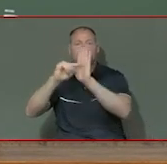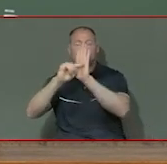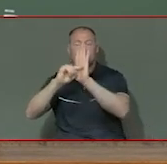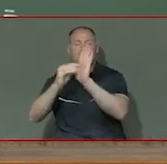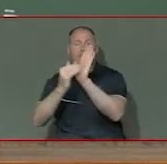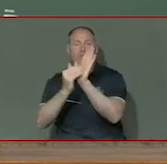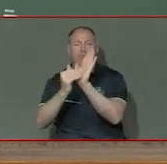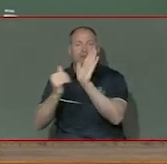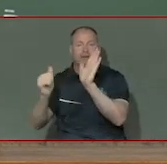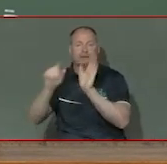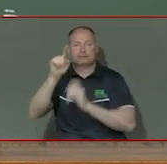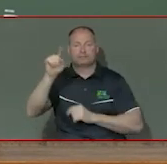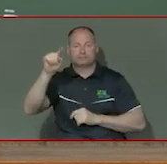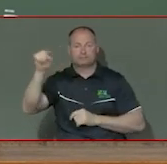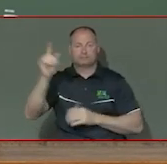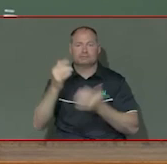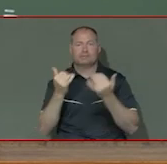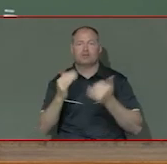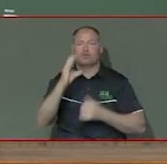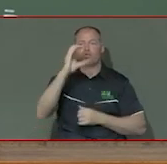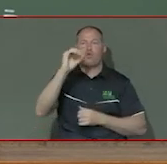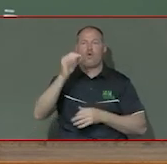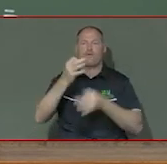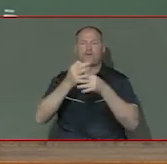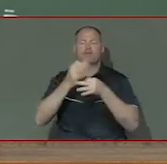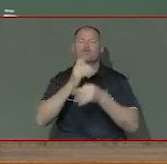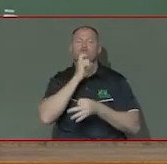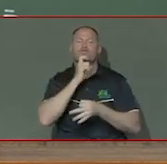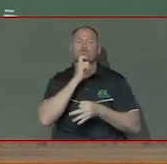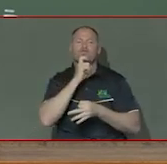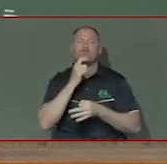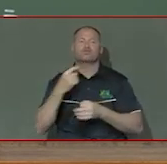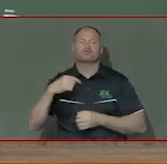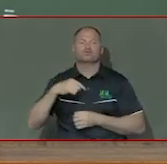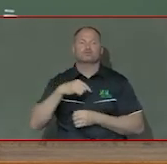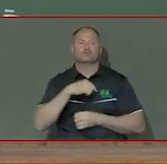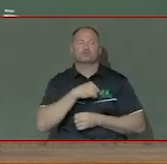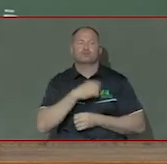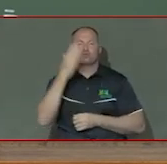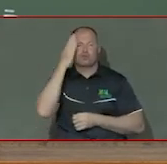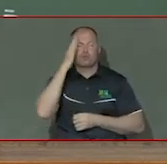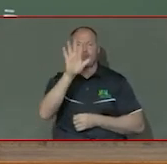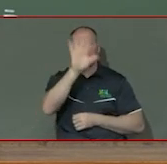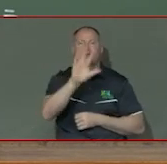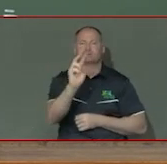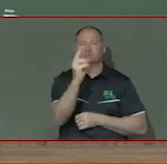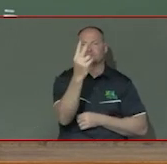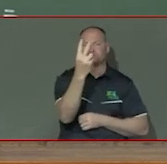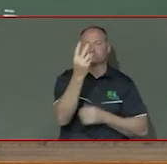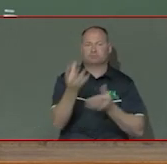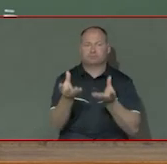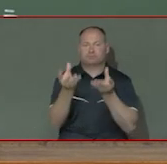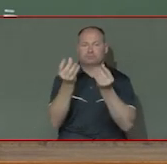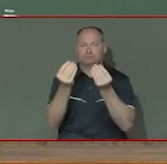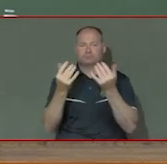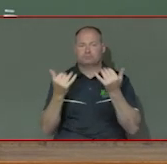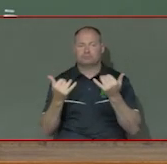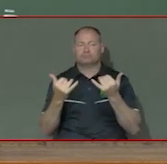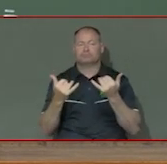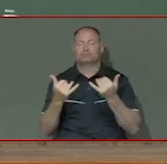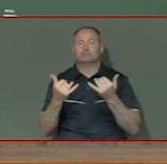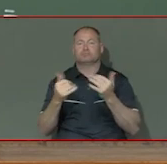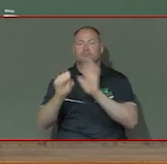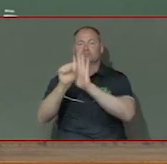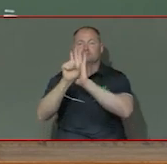of co-functions. We say 90 degrees plus theta is found in the second quadrant. In the second quadrant, sine is